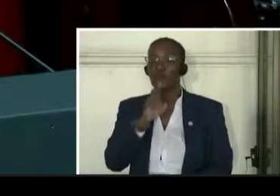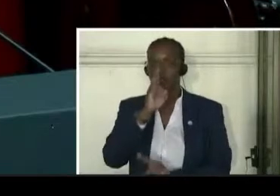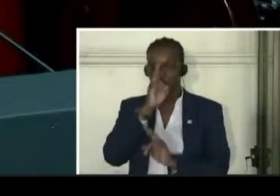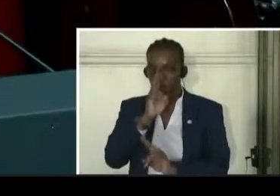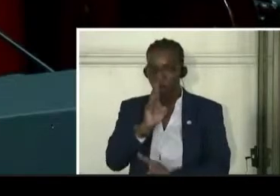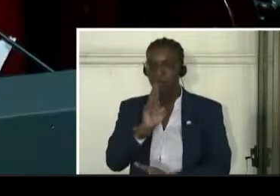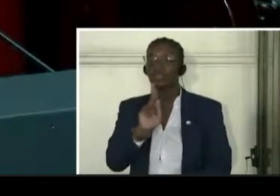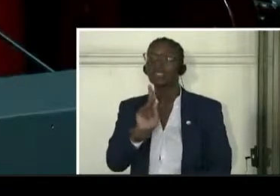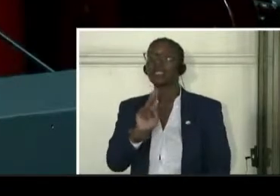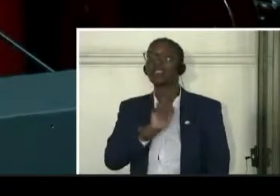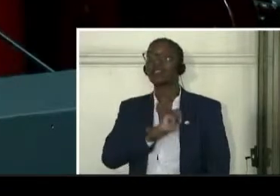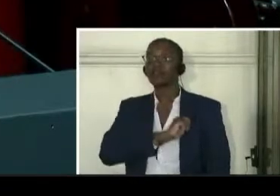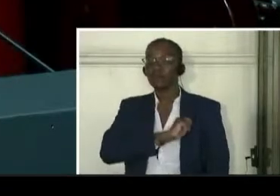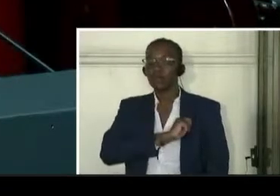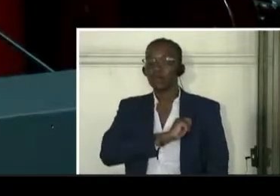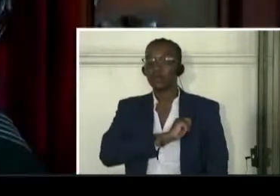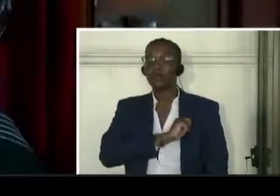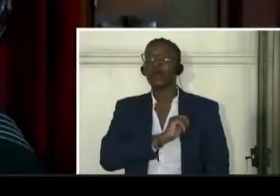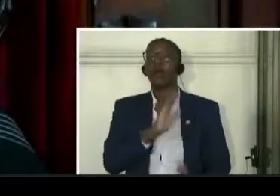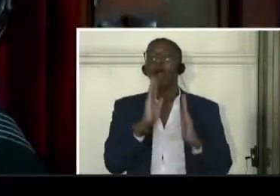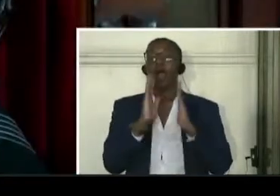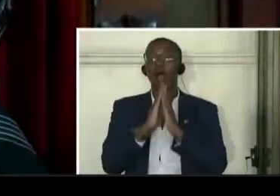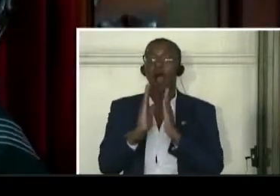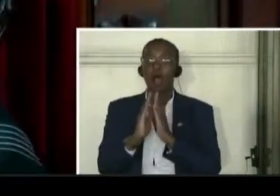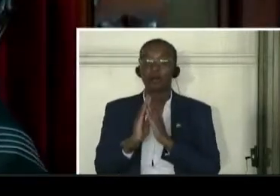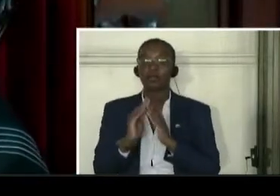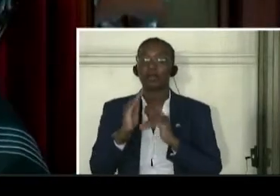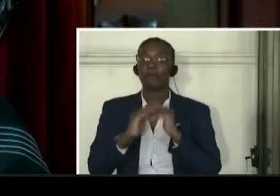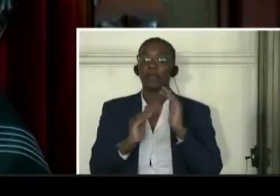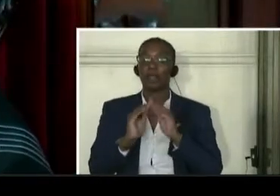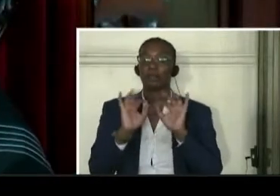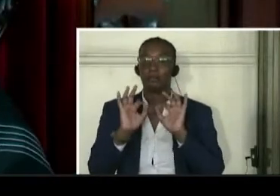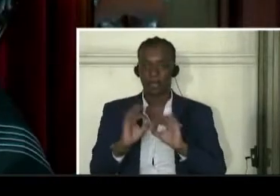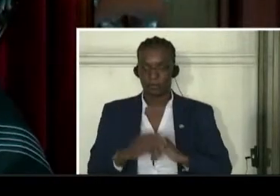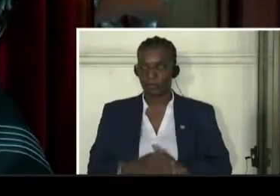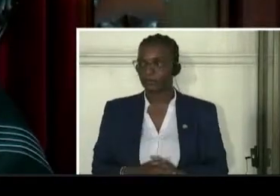put KZN Human Settlements House in order. Your time is up. Thank you.